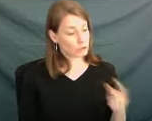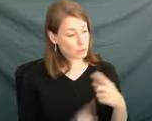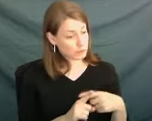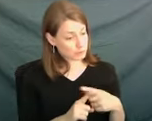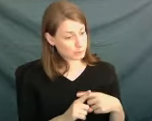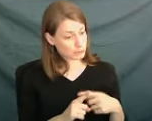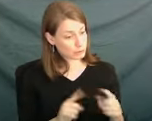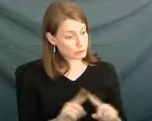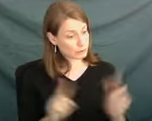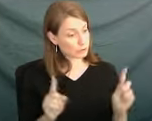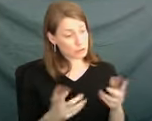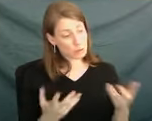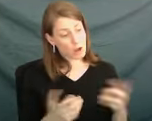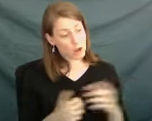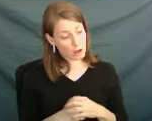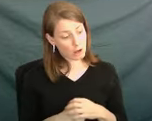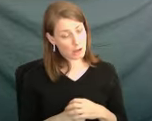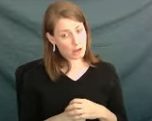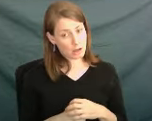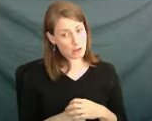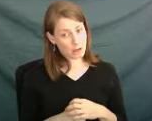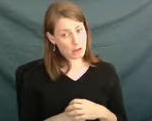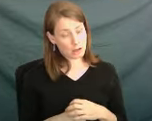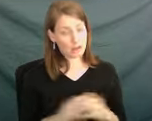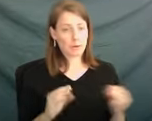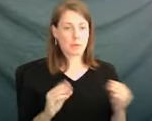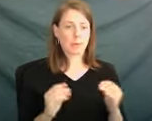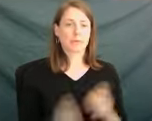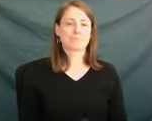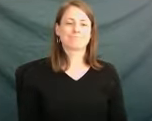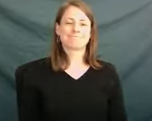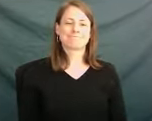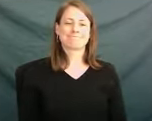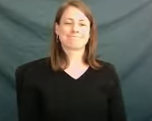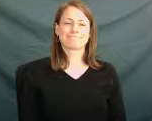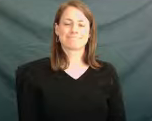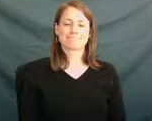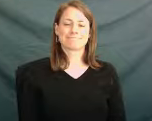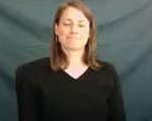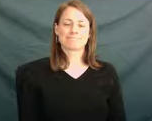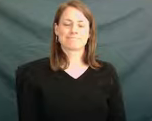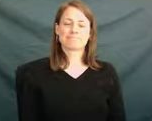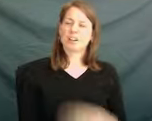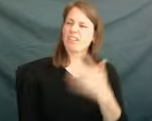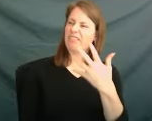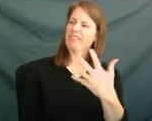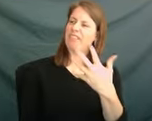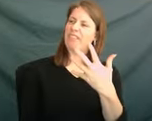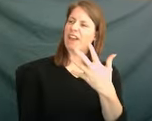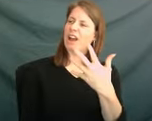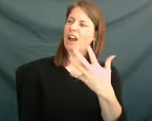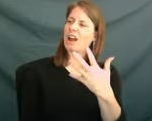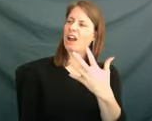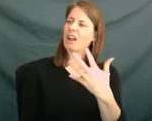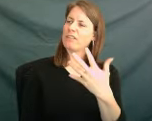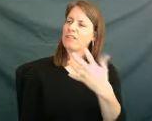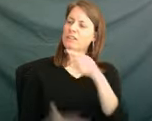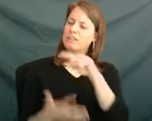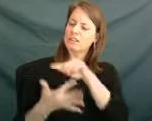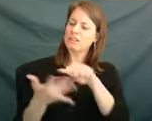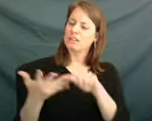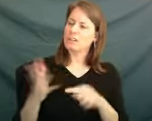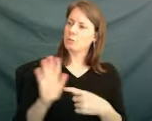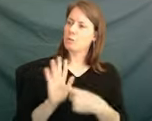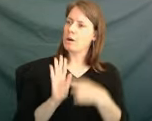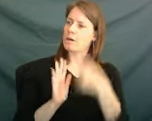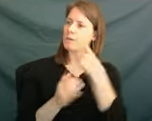5 characteristics that an independent learner should show. If you want me to be an independent learner in your classroom, what should I do?